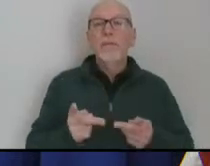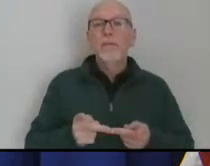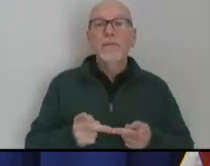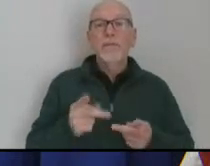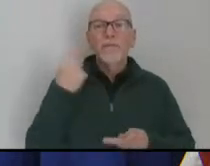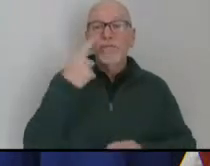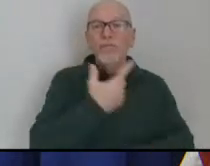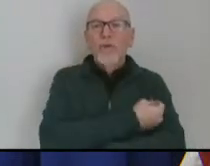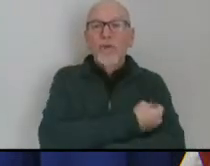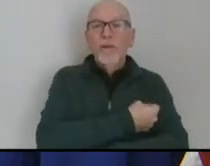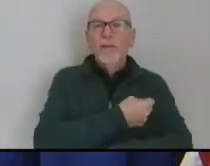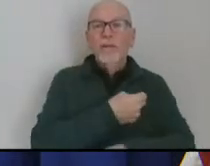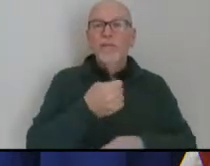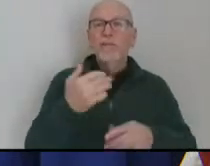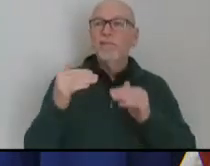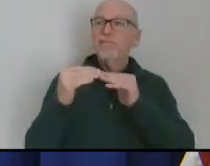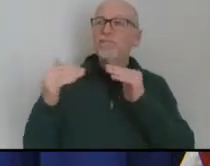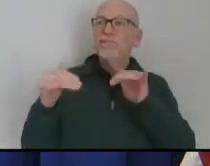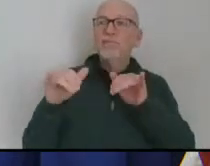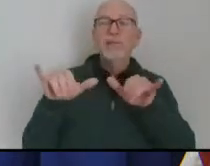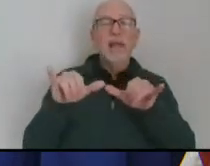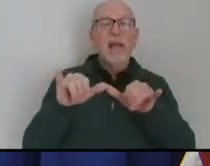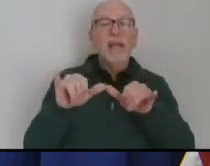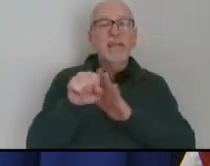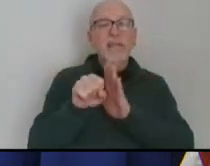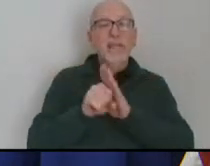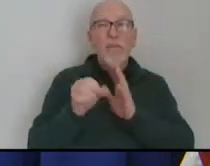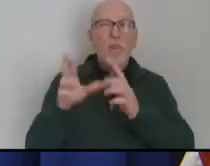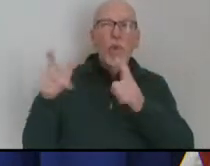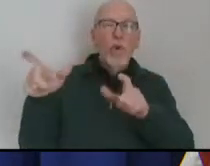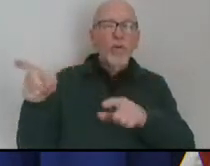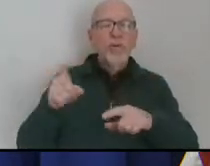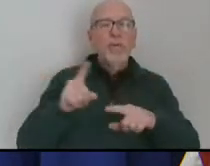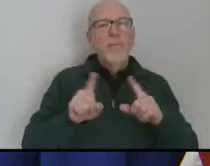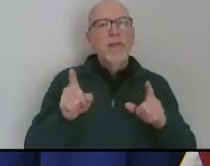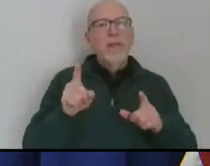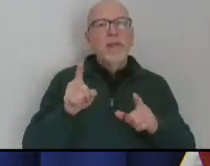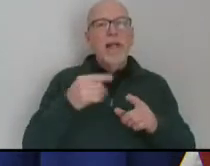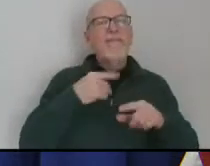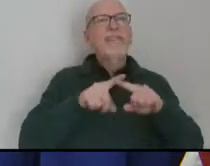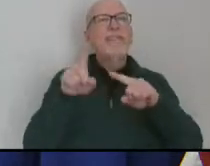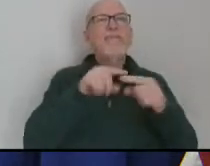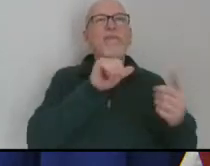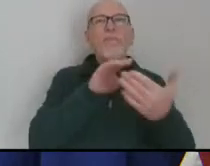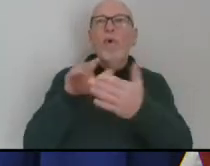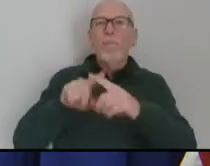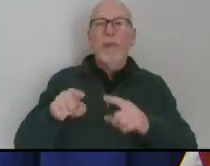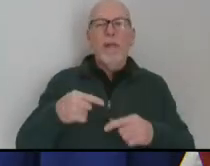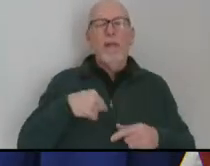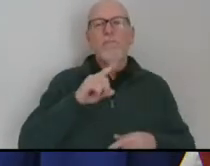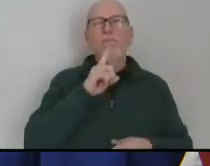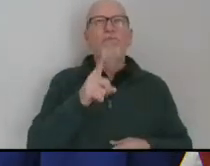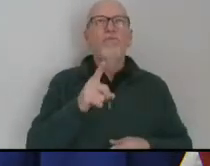state, our size or larger. And so there's different approaches out there for sure, but I'm really